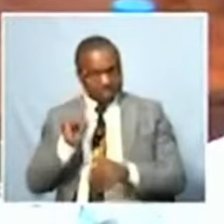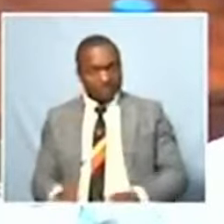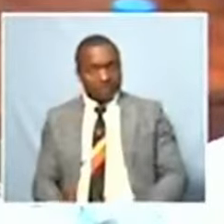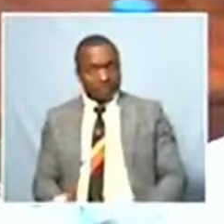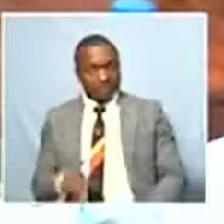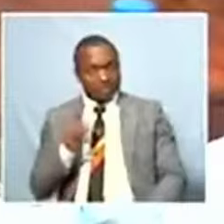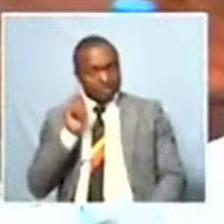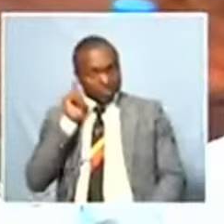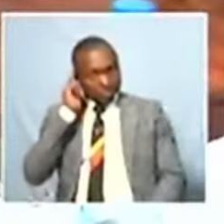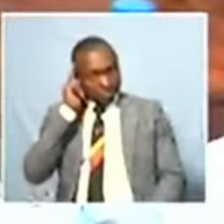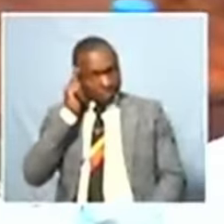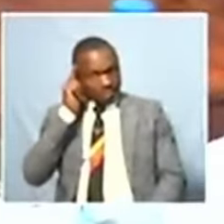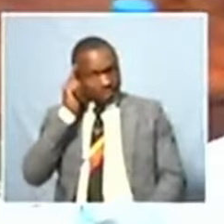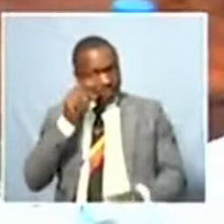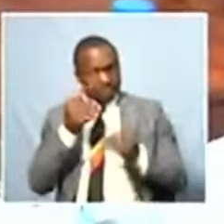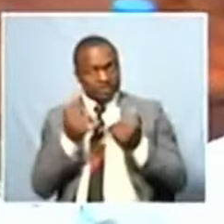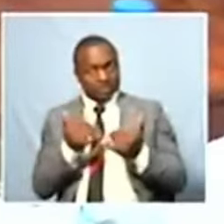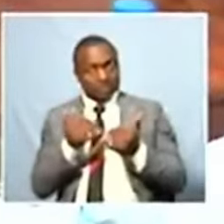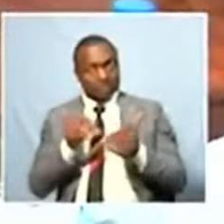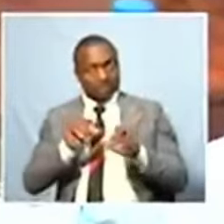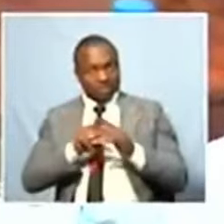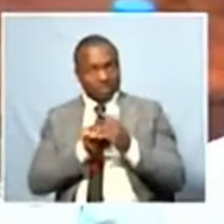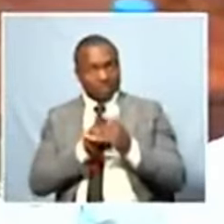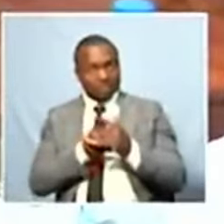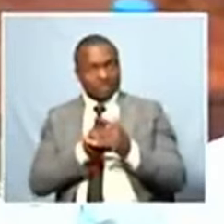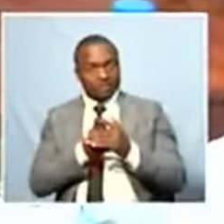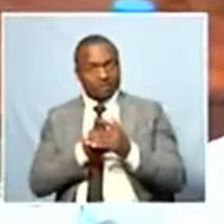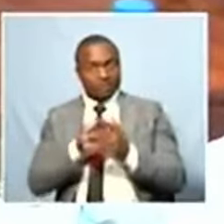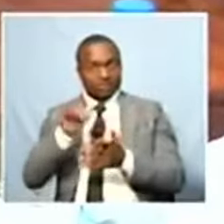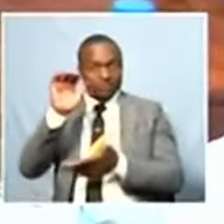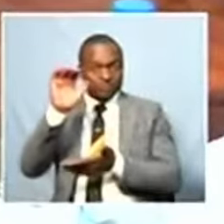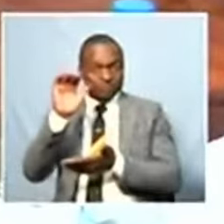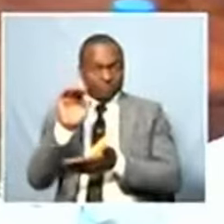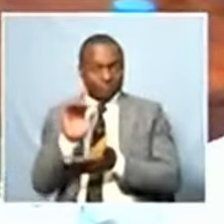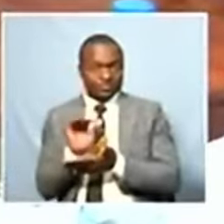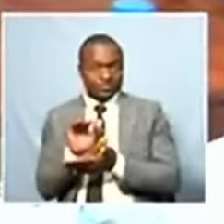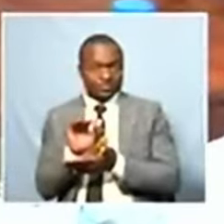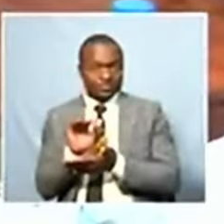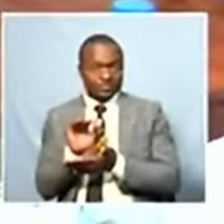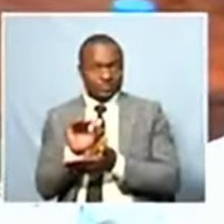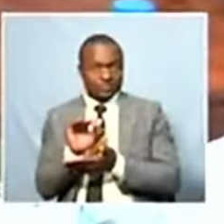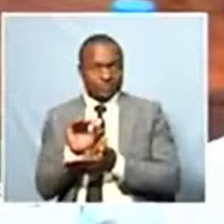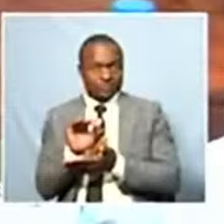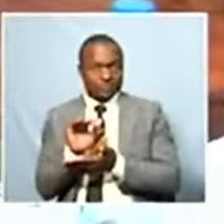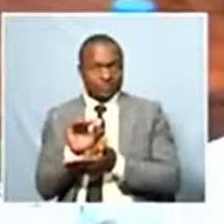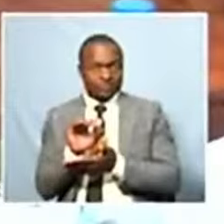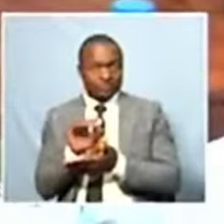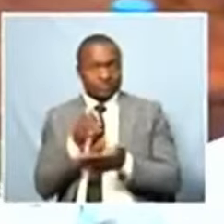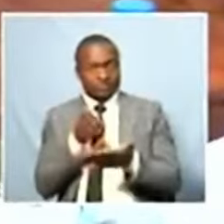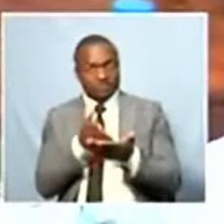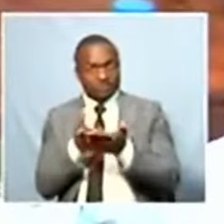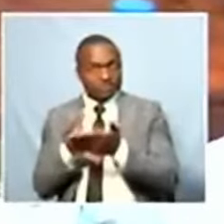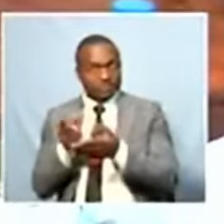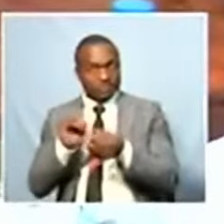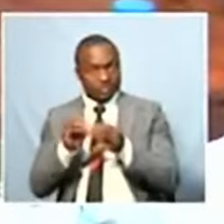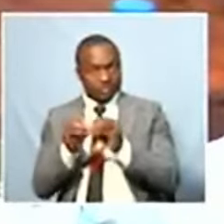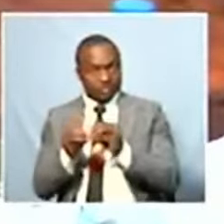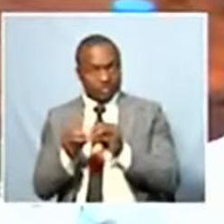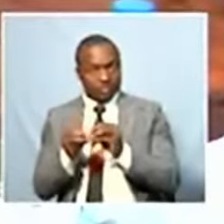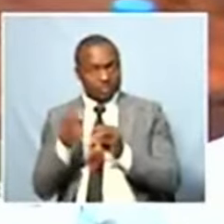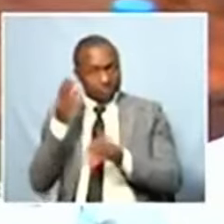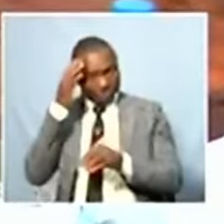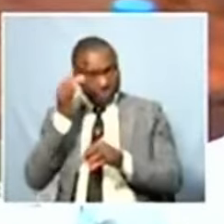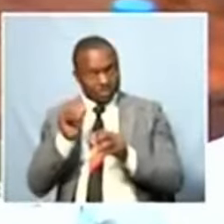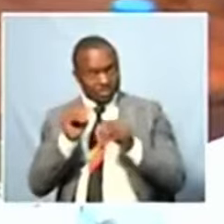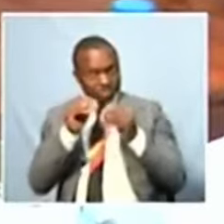thinking now we needed to start reducing in terms of extinguishing such kind of cases. Why do you want